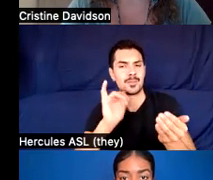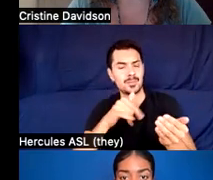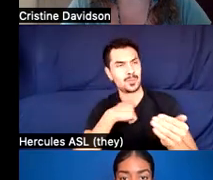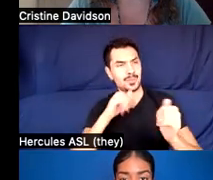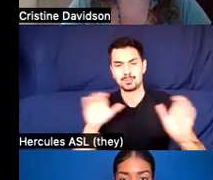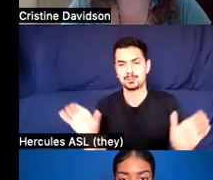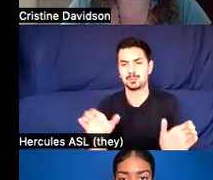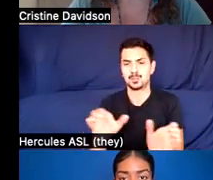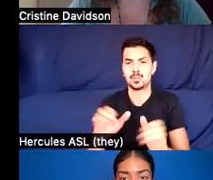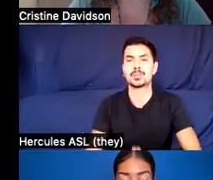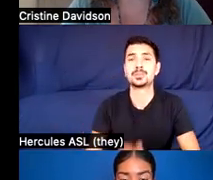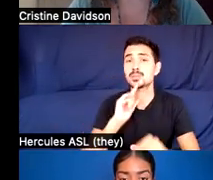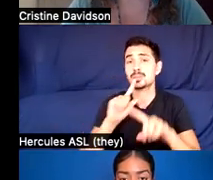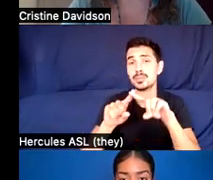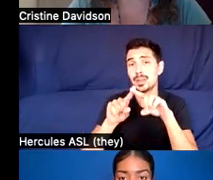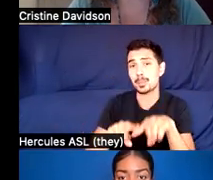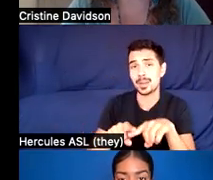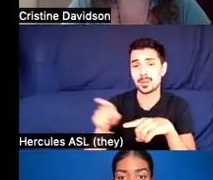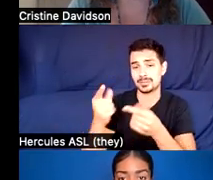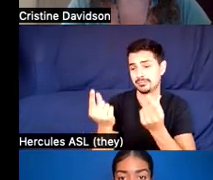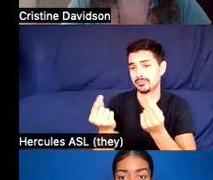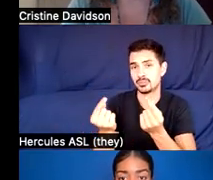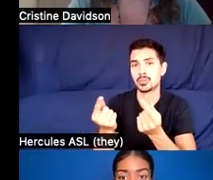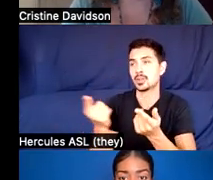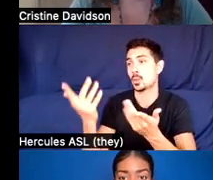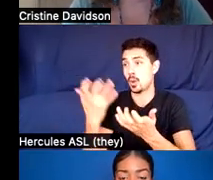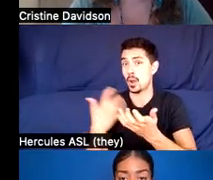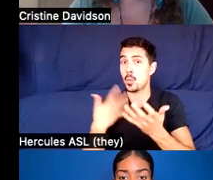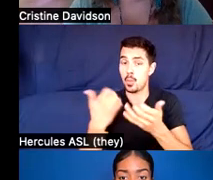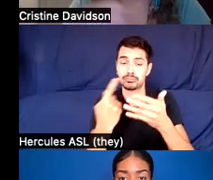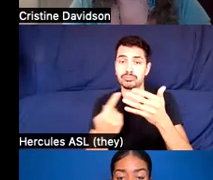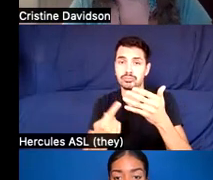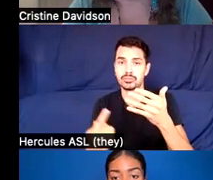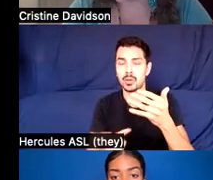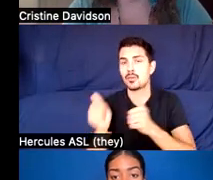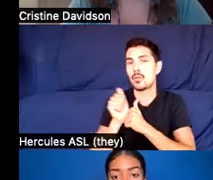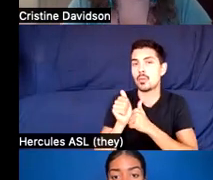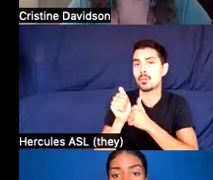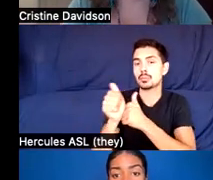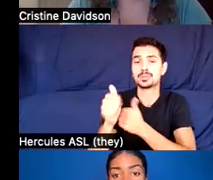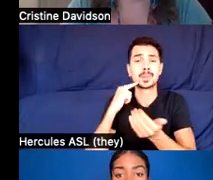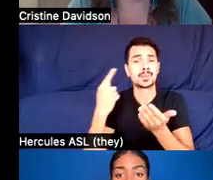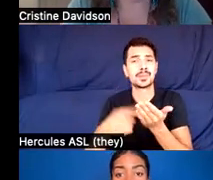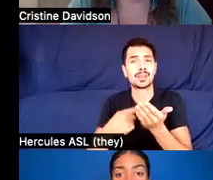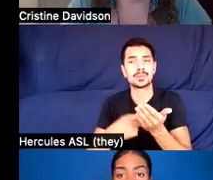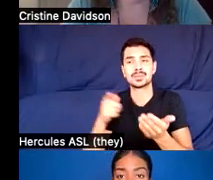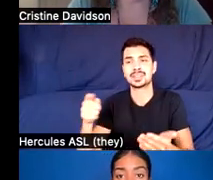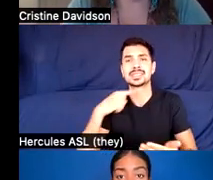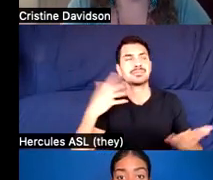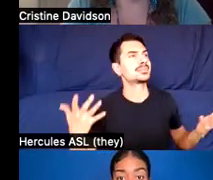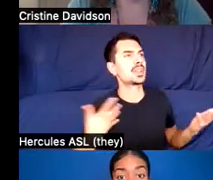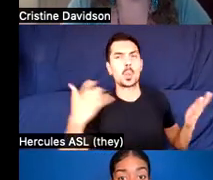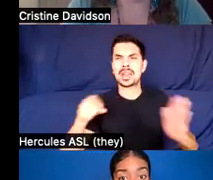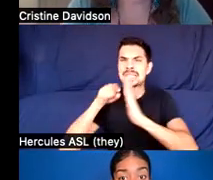It depends on what they say that they want to make happen. Because, you know, sometimes they're going to say, I want to kill them. They